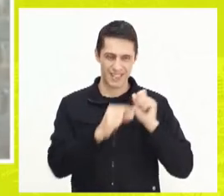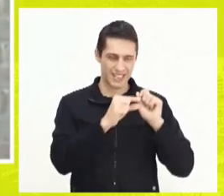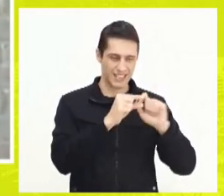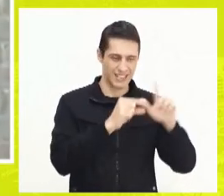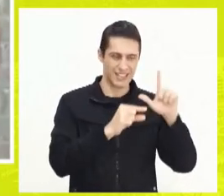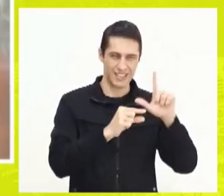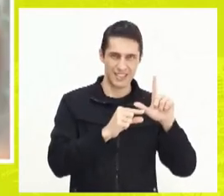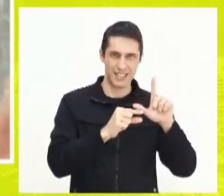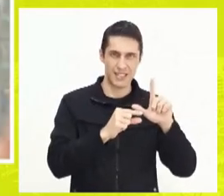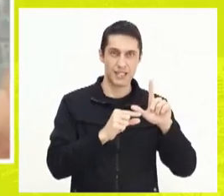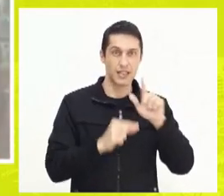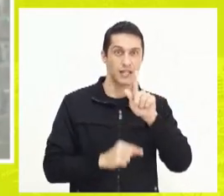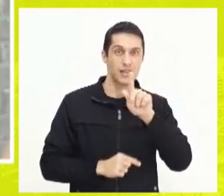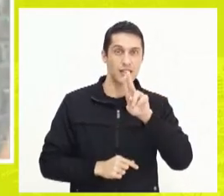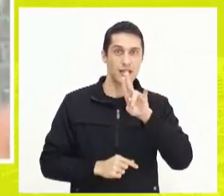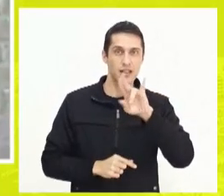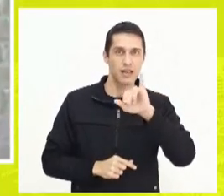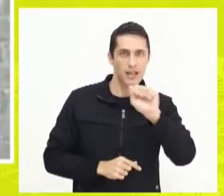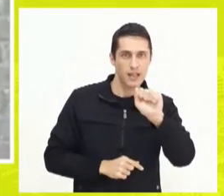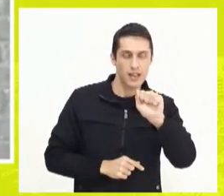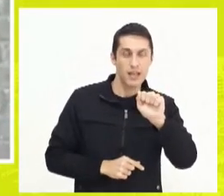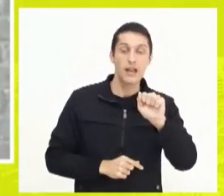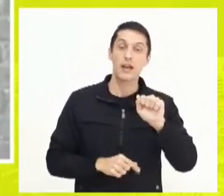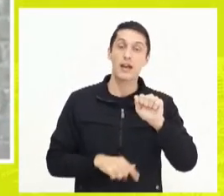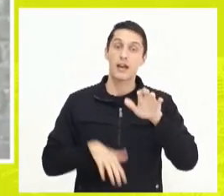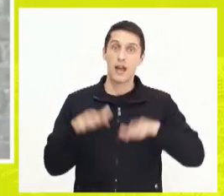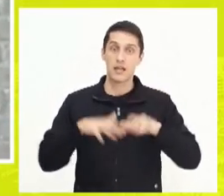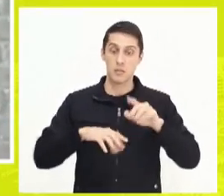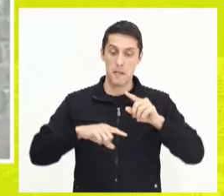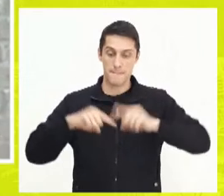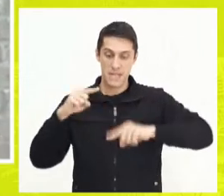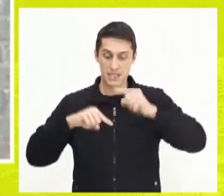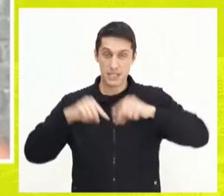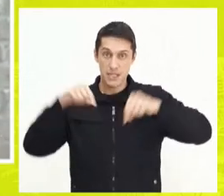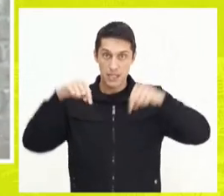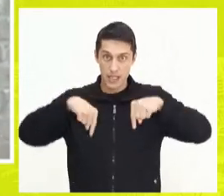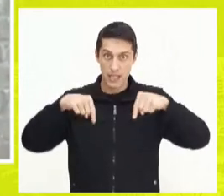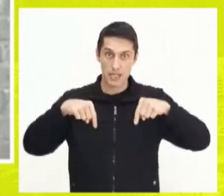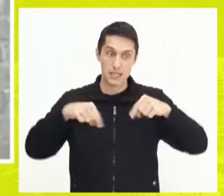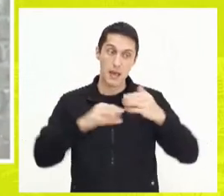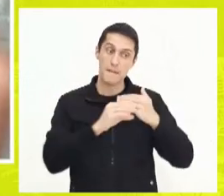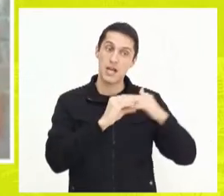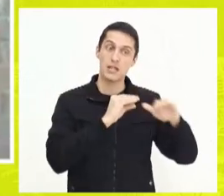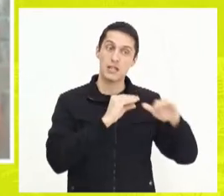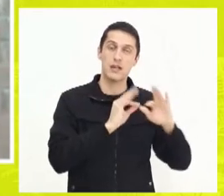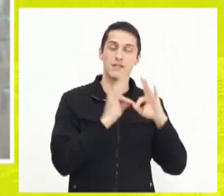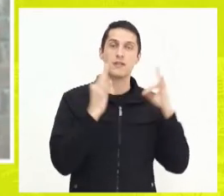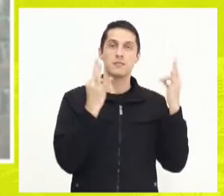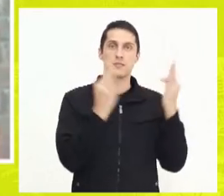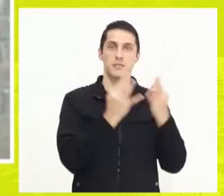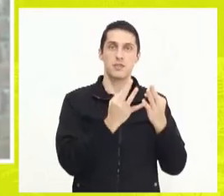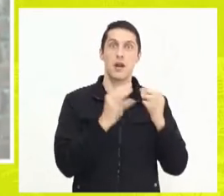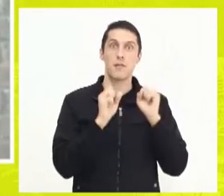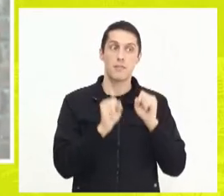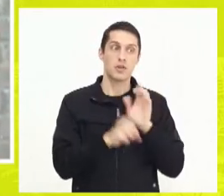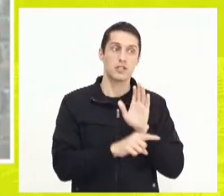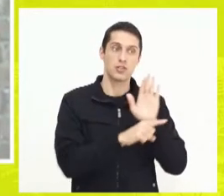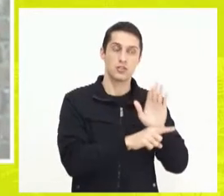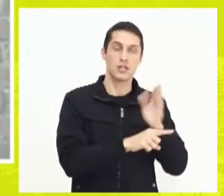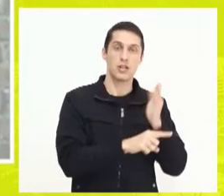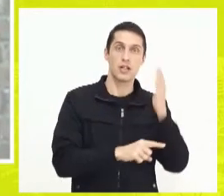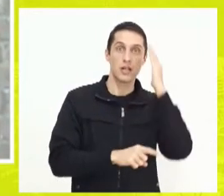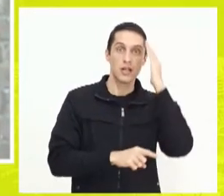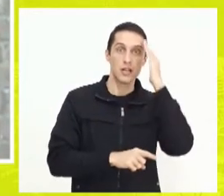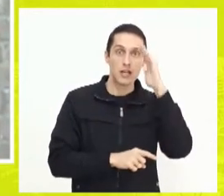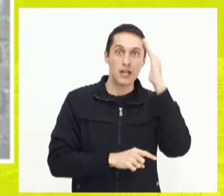i put on the youtube chat sharing material like that with the family could be interesting for the family to